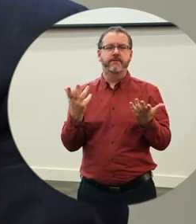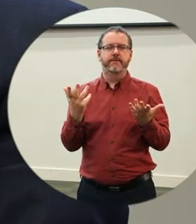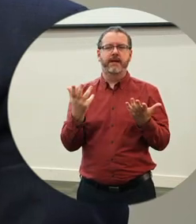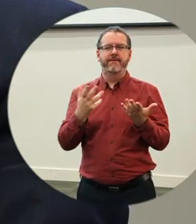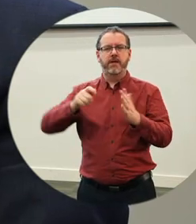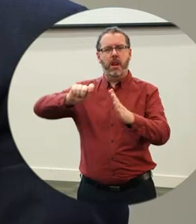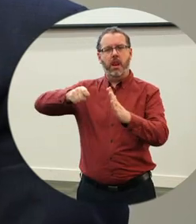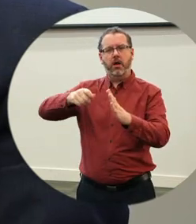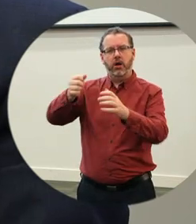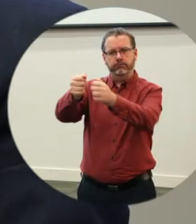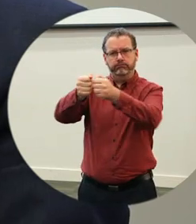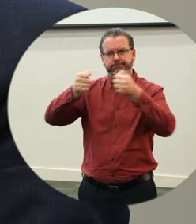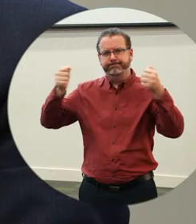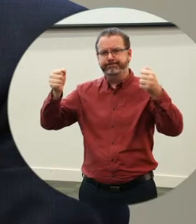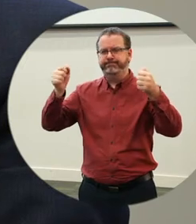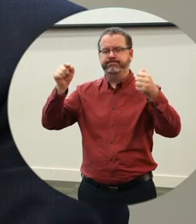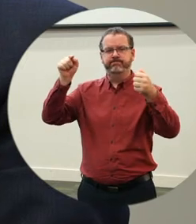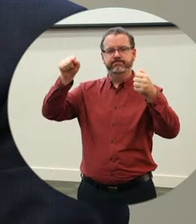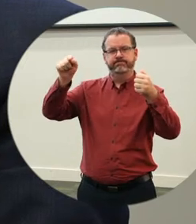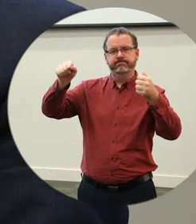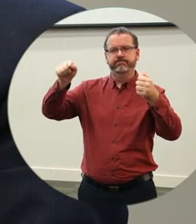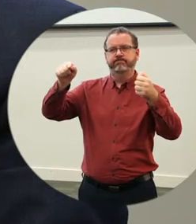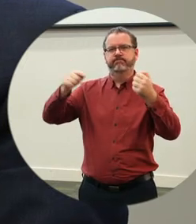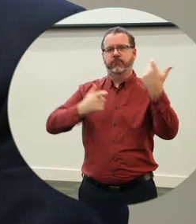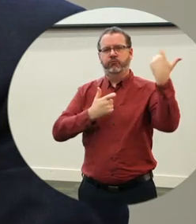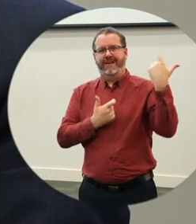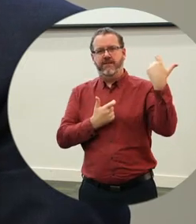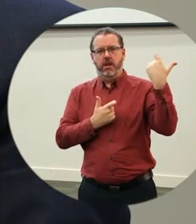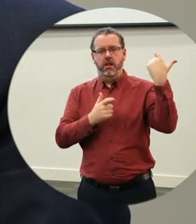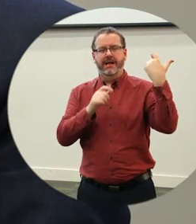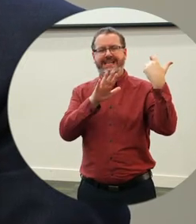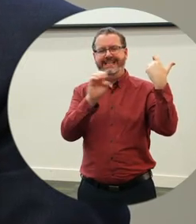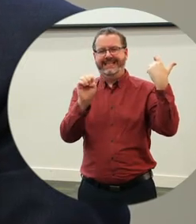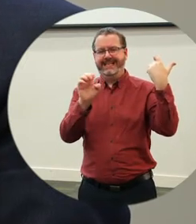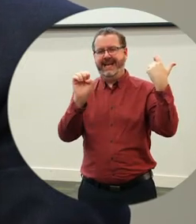locker of Lee Enfield rifles with ammunition.